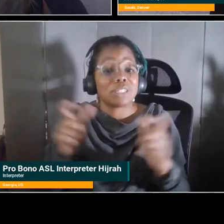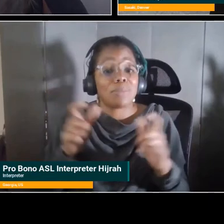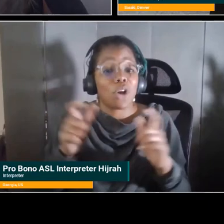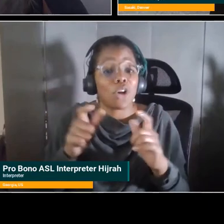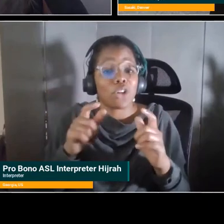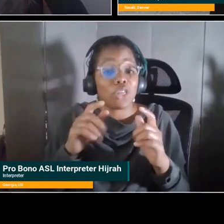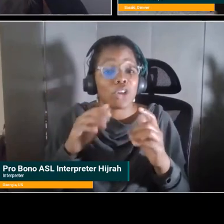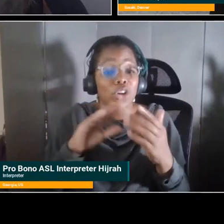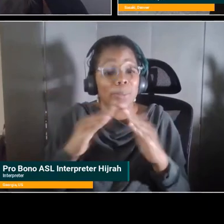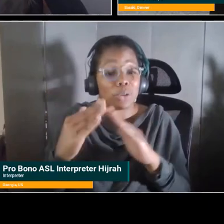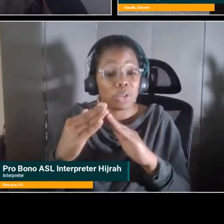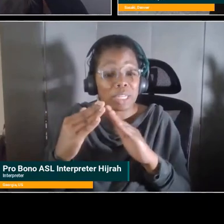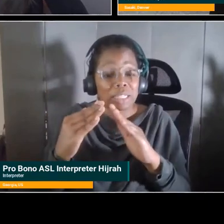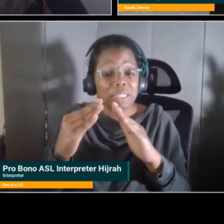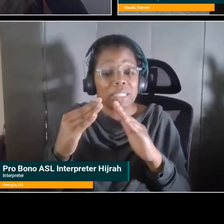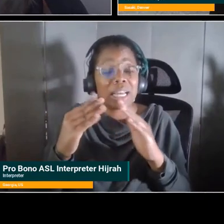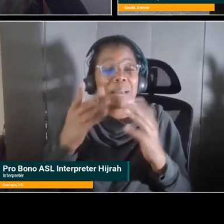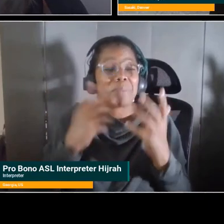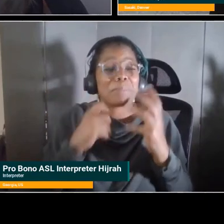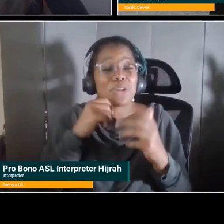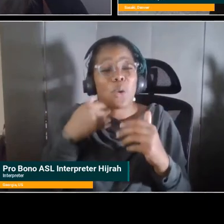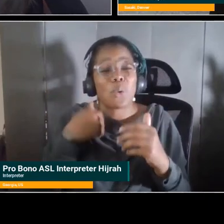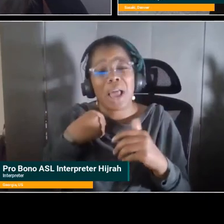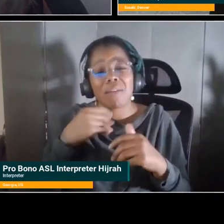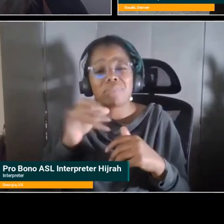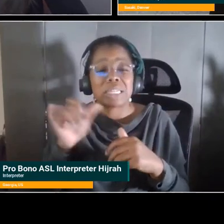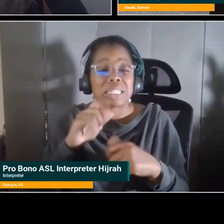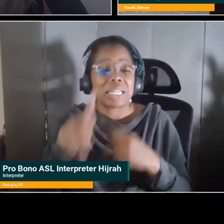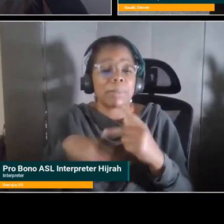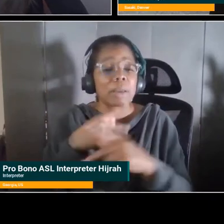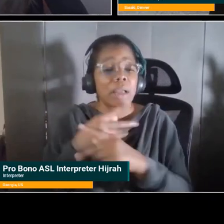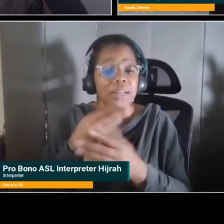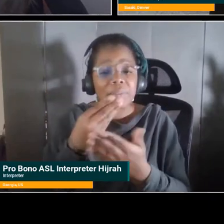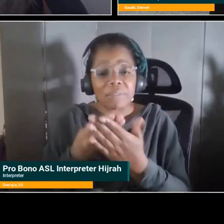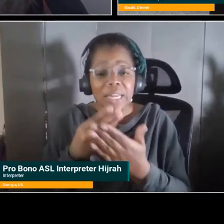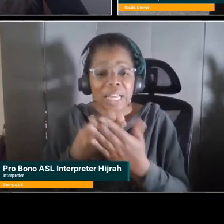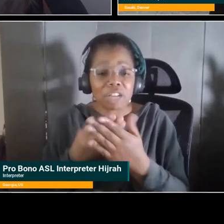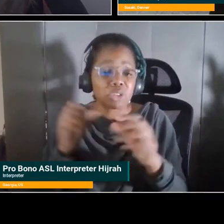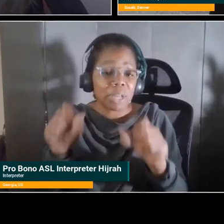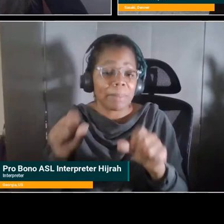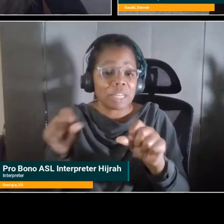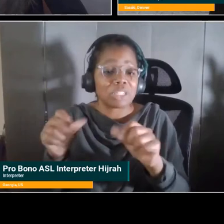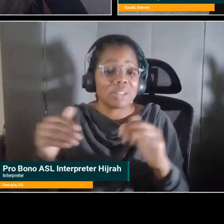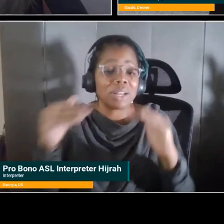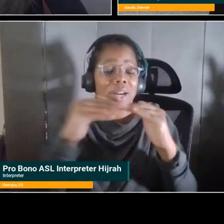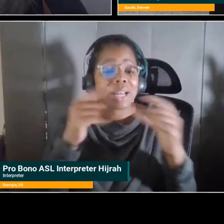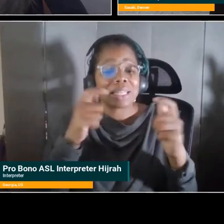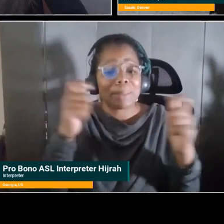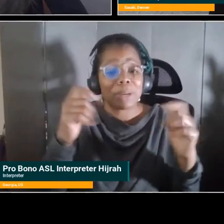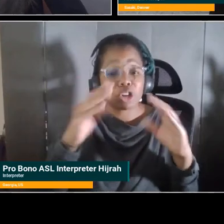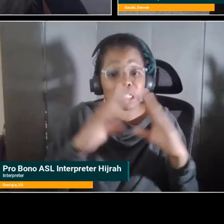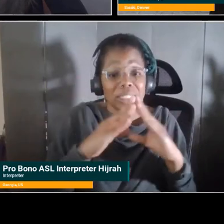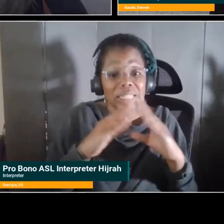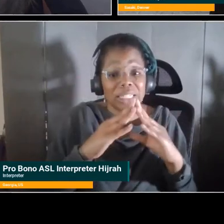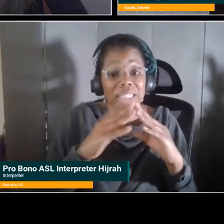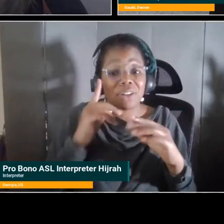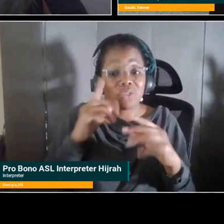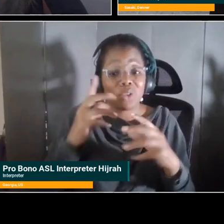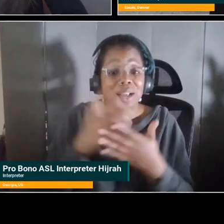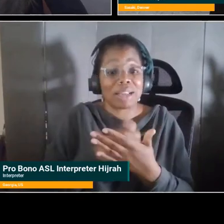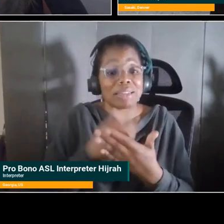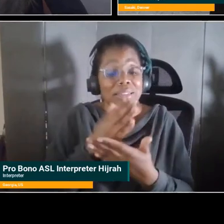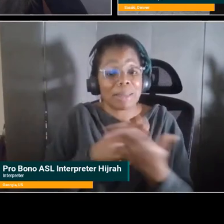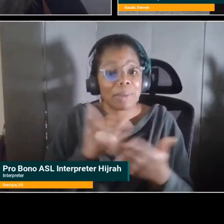that don't have the same sort of financial capacity as some of the bigger cities to get some of that